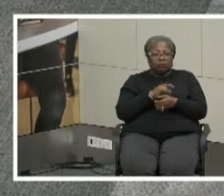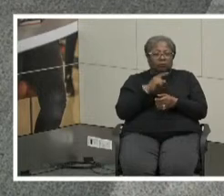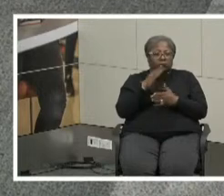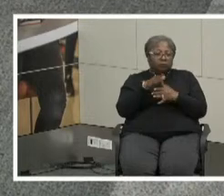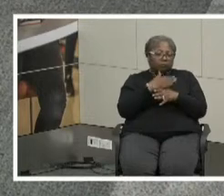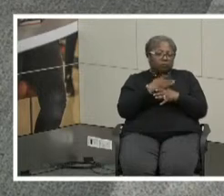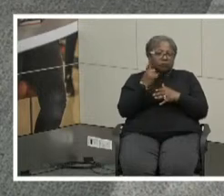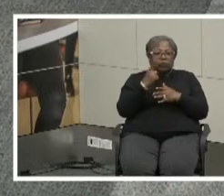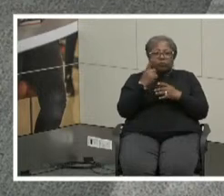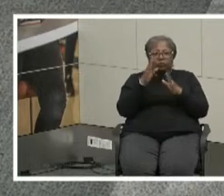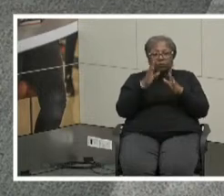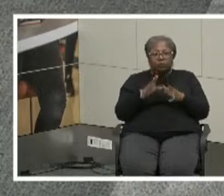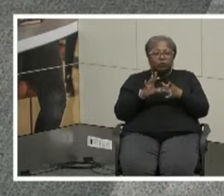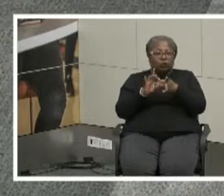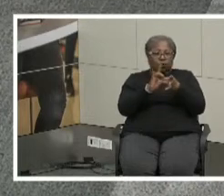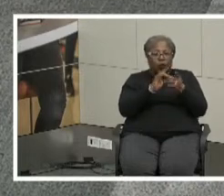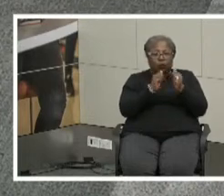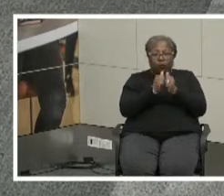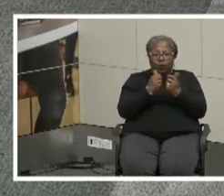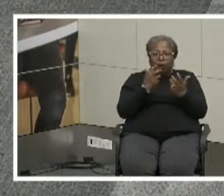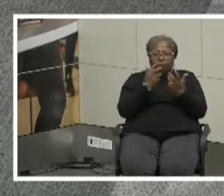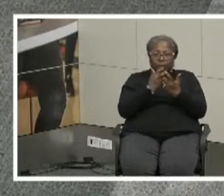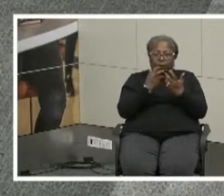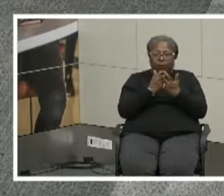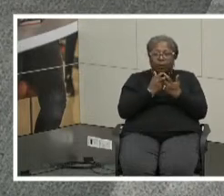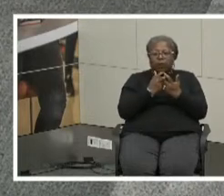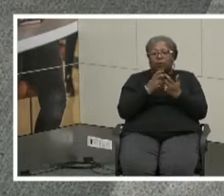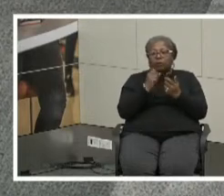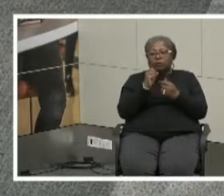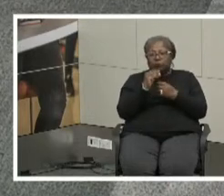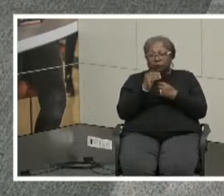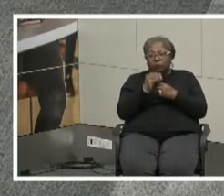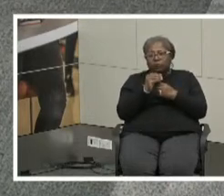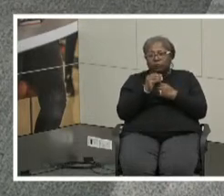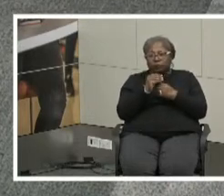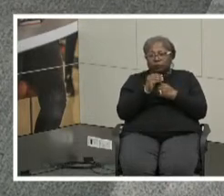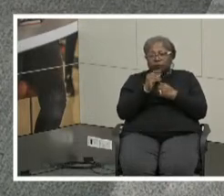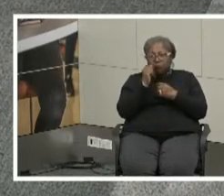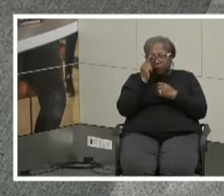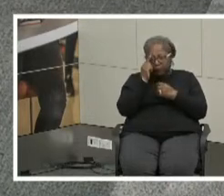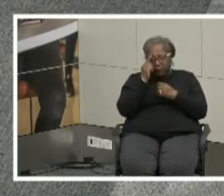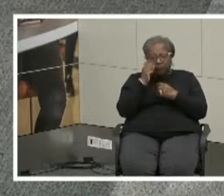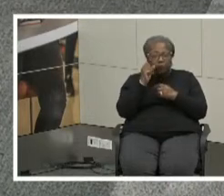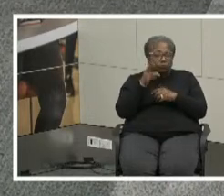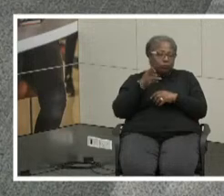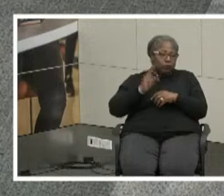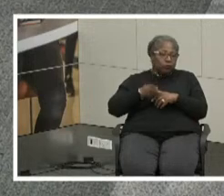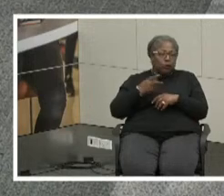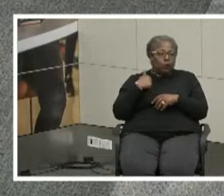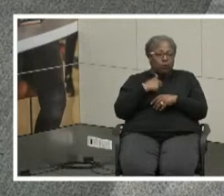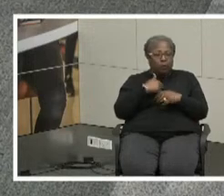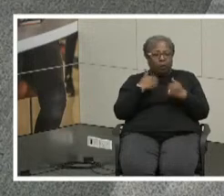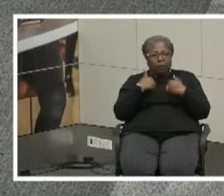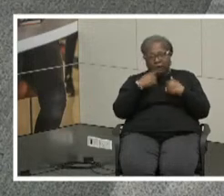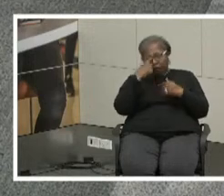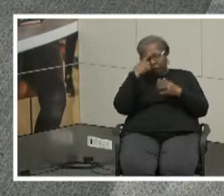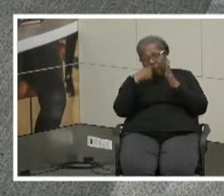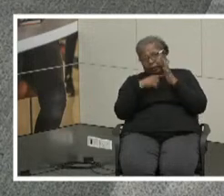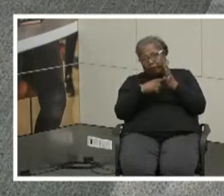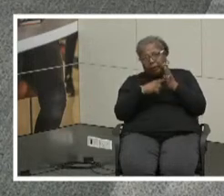responsible for coordinating with the partner University so uh um historically we have had for